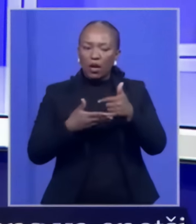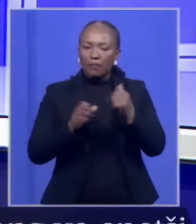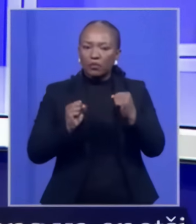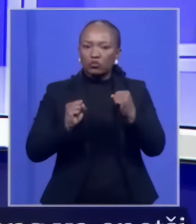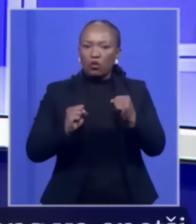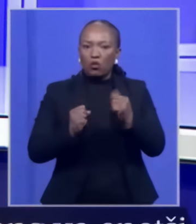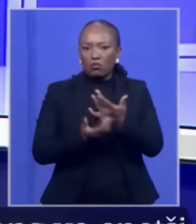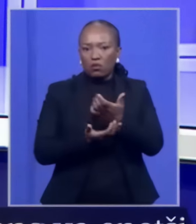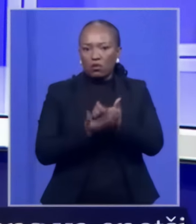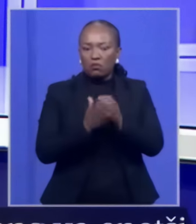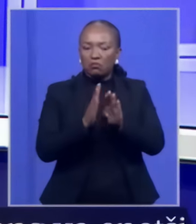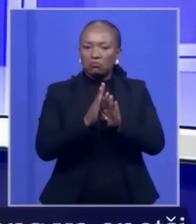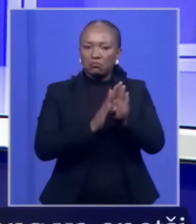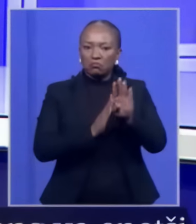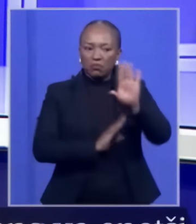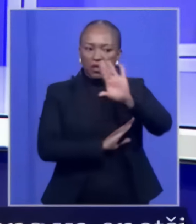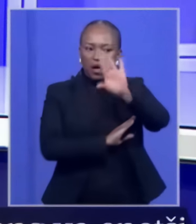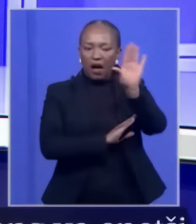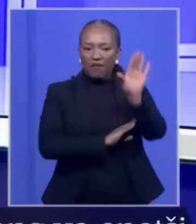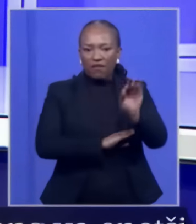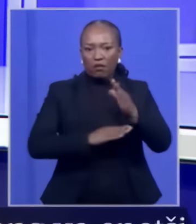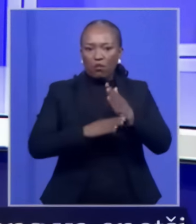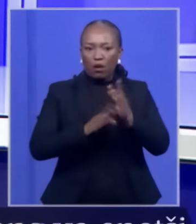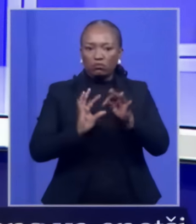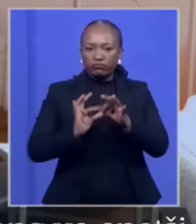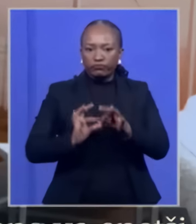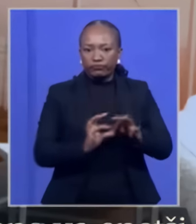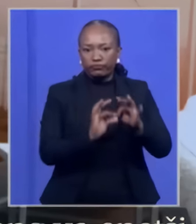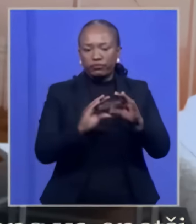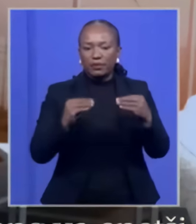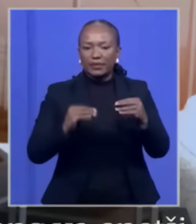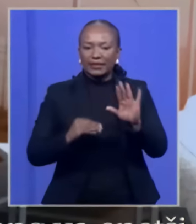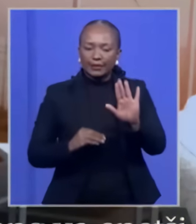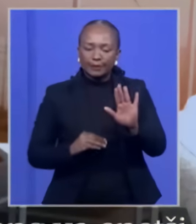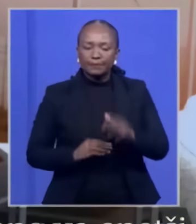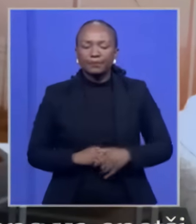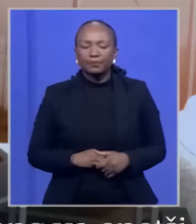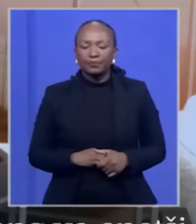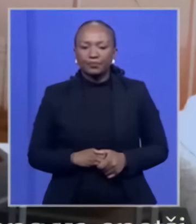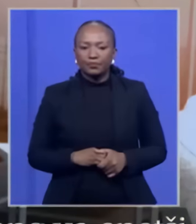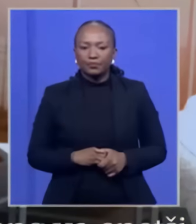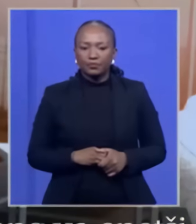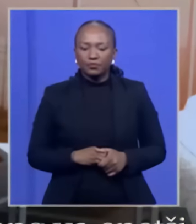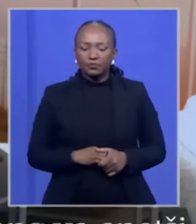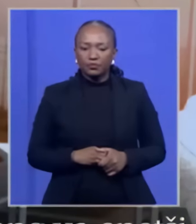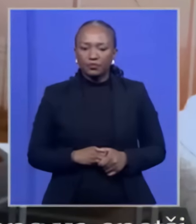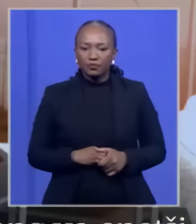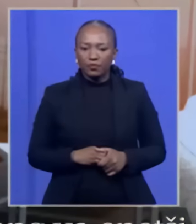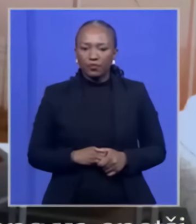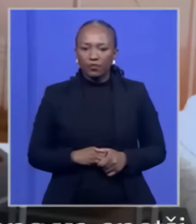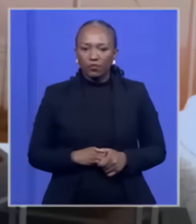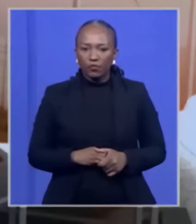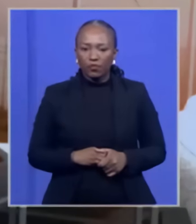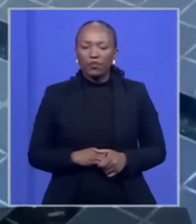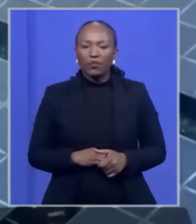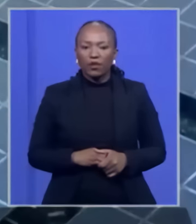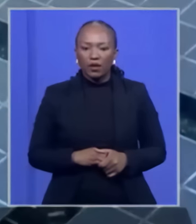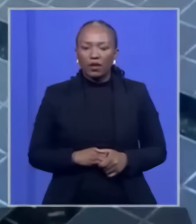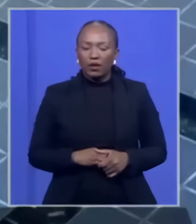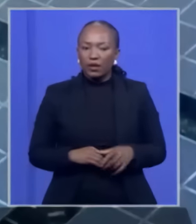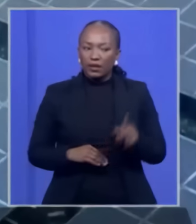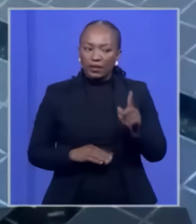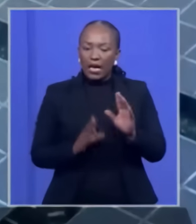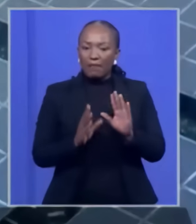kgwebišano kontinenteng. kopano ya maemo a kwa godimo ya